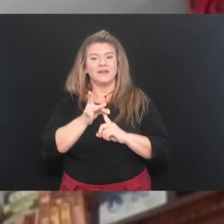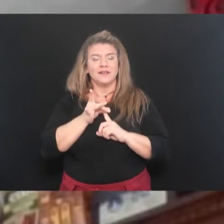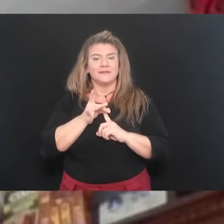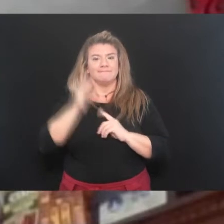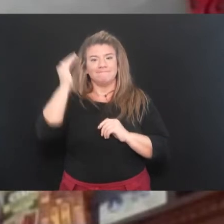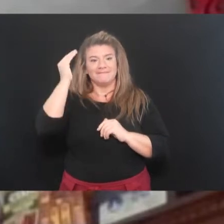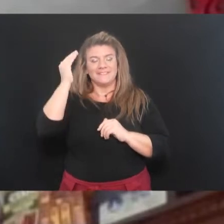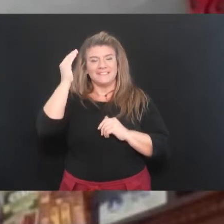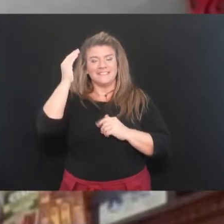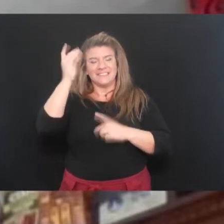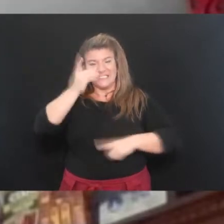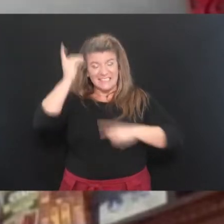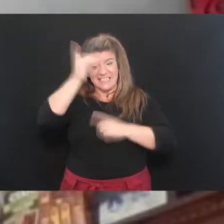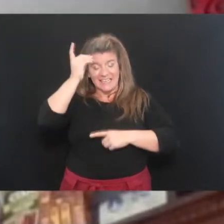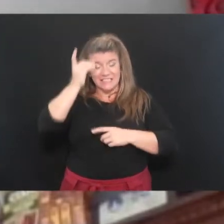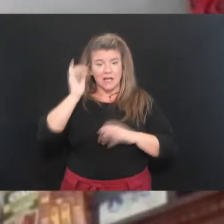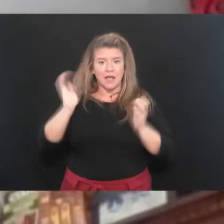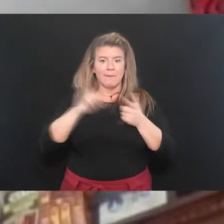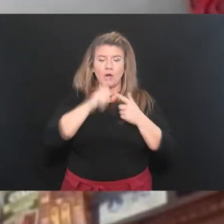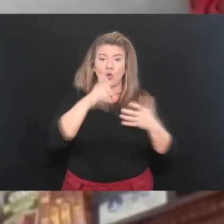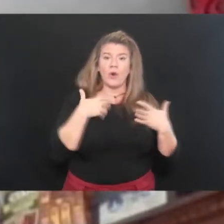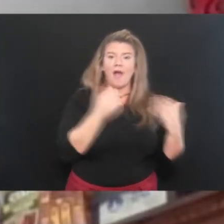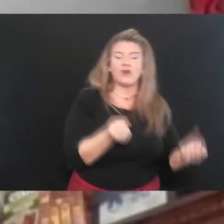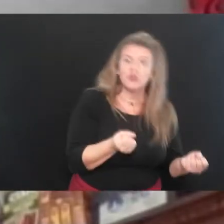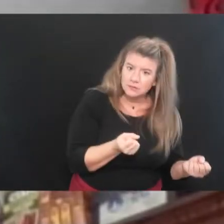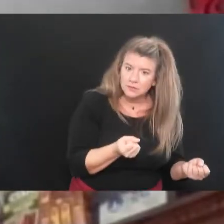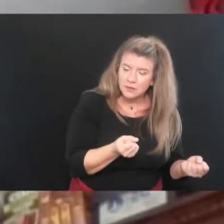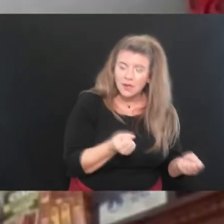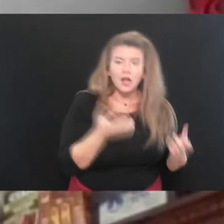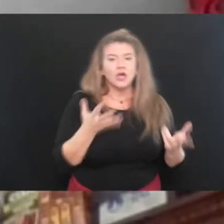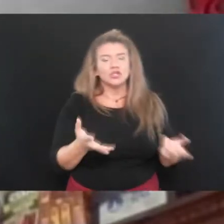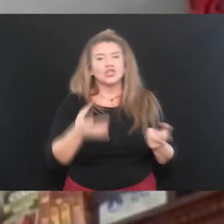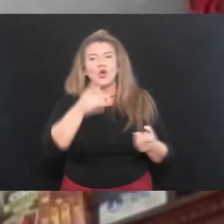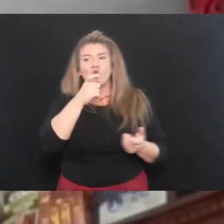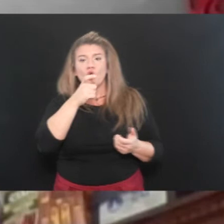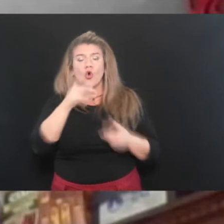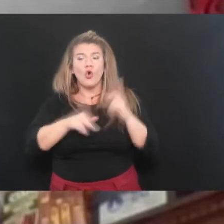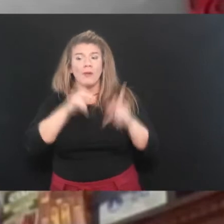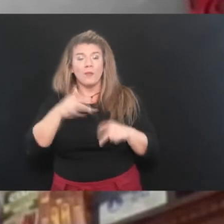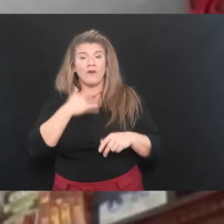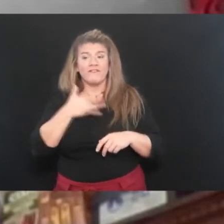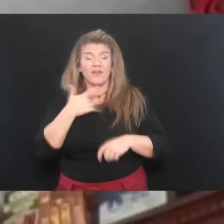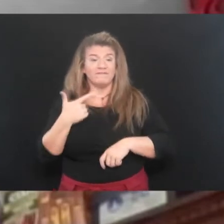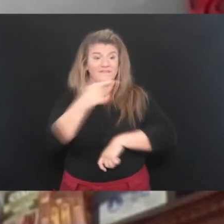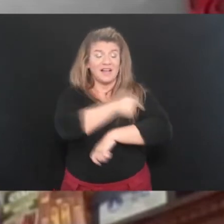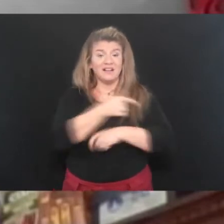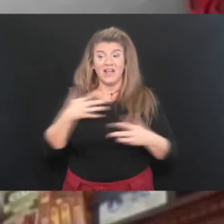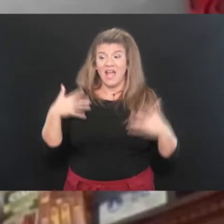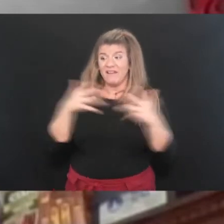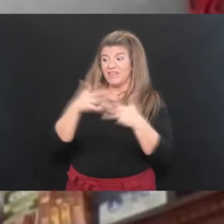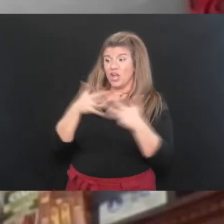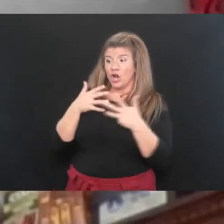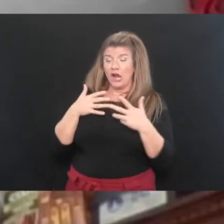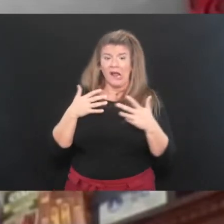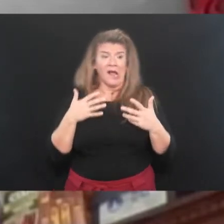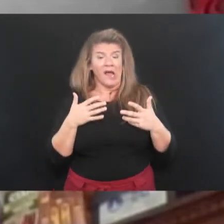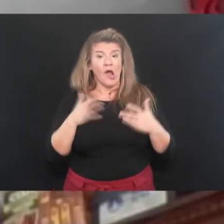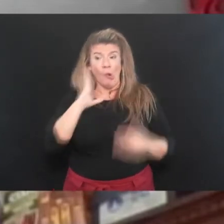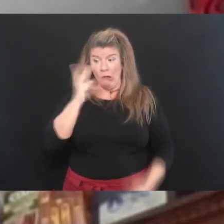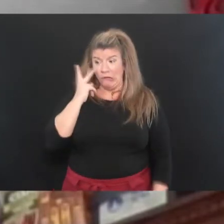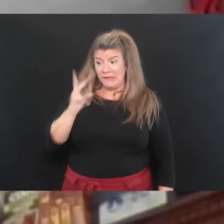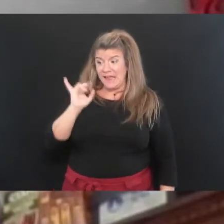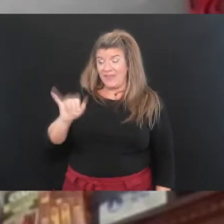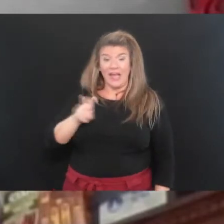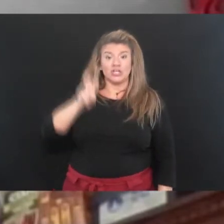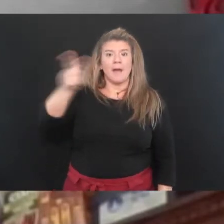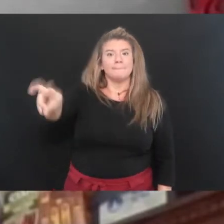who recovered. So I guess people who oppose vaccines or fear vaccines are going to jump all over that. And so I wonder if